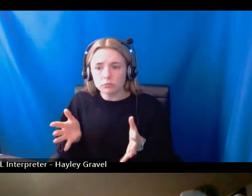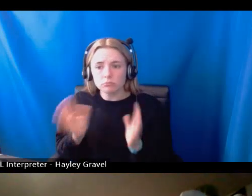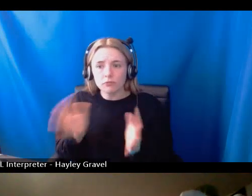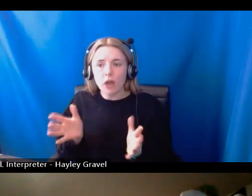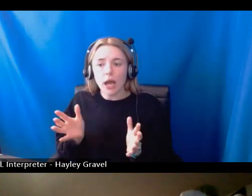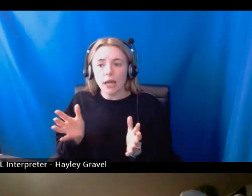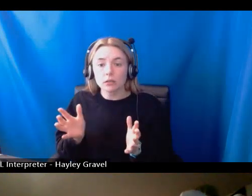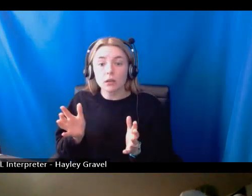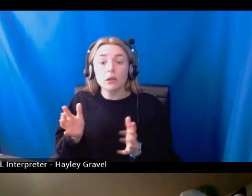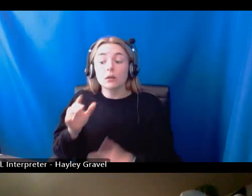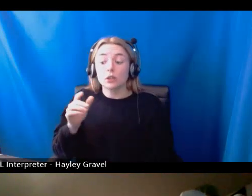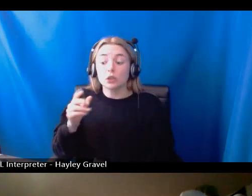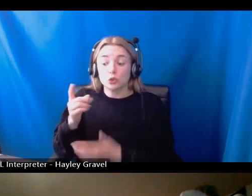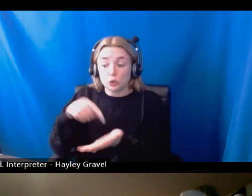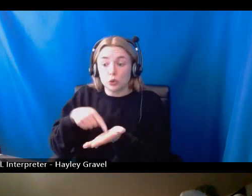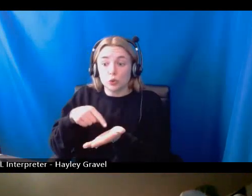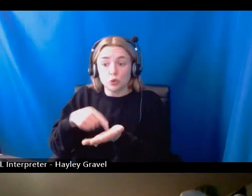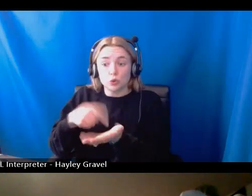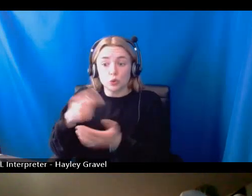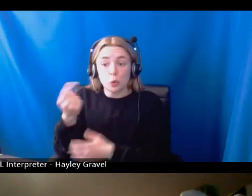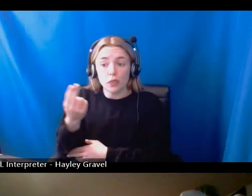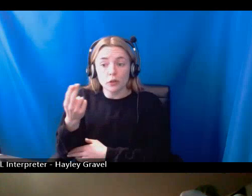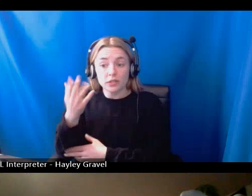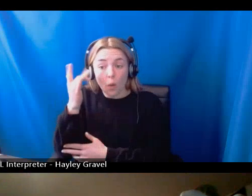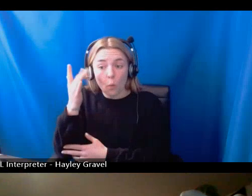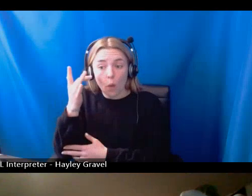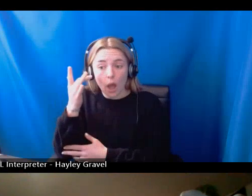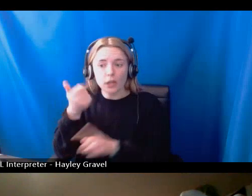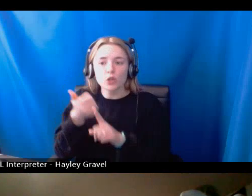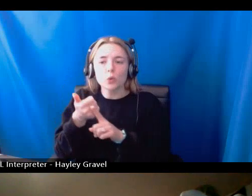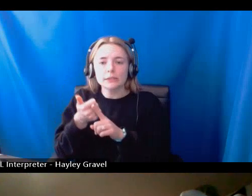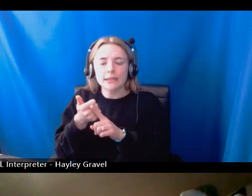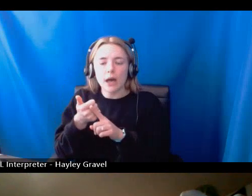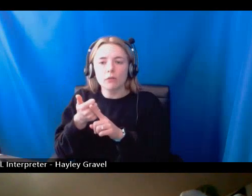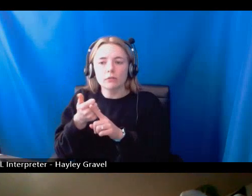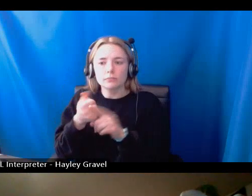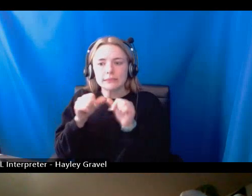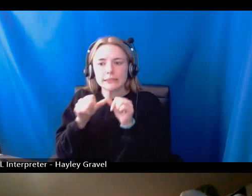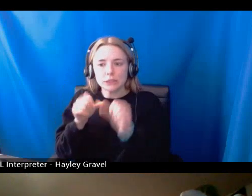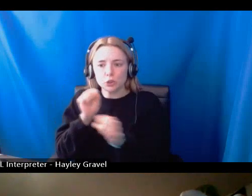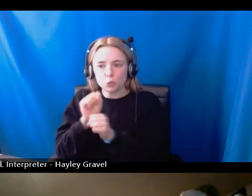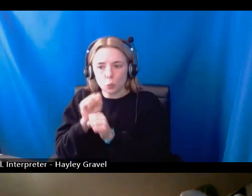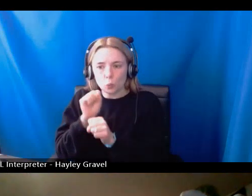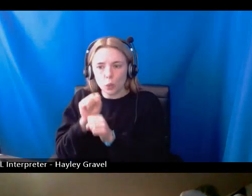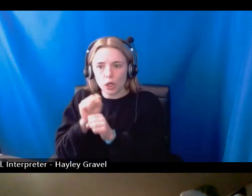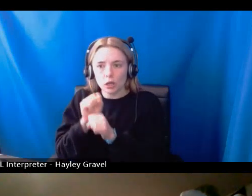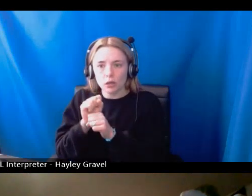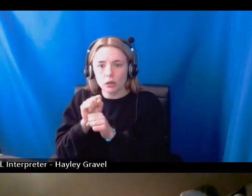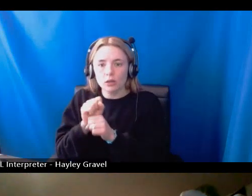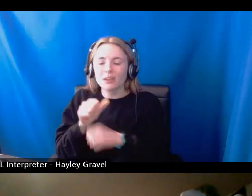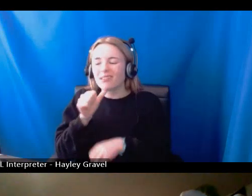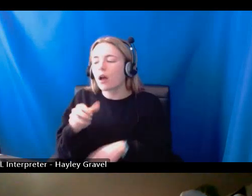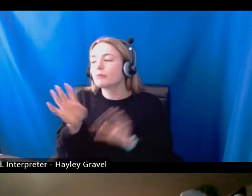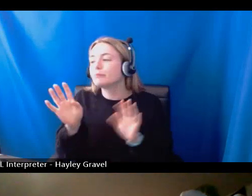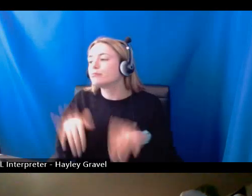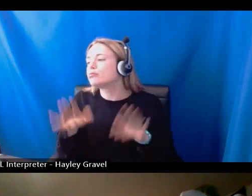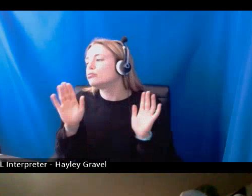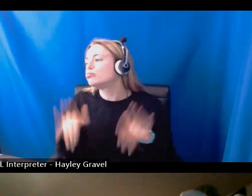requirement for you so it keeps you, so you keep yourself accountable. So you don't keep letting this go on and on